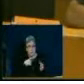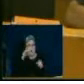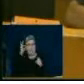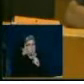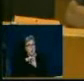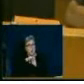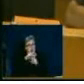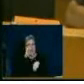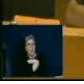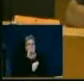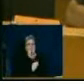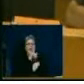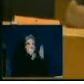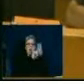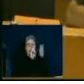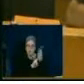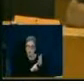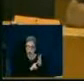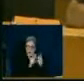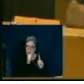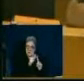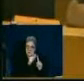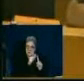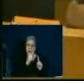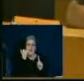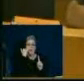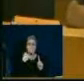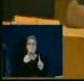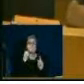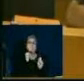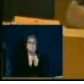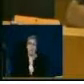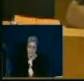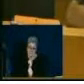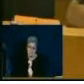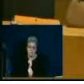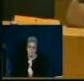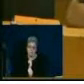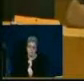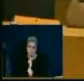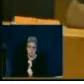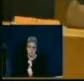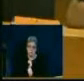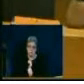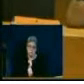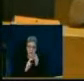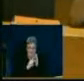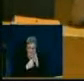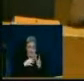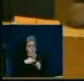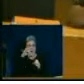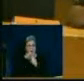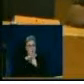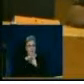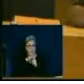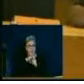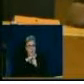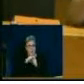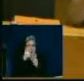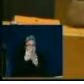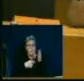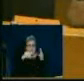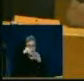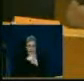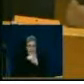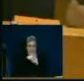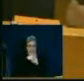voting on a contract. So if we pass this, are we voting on what is in our package, or are